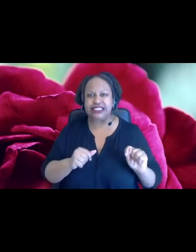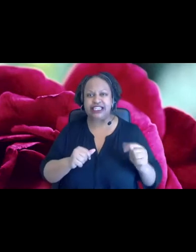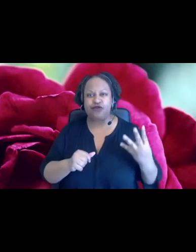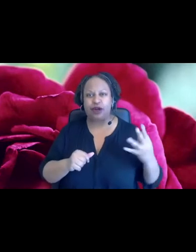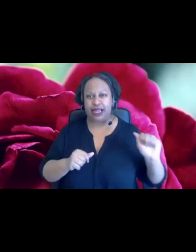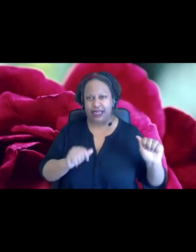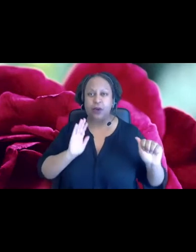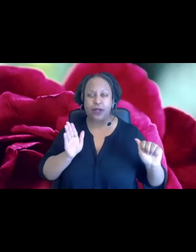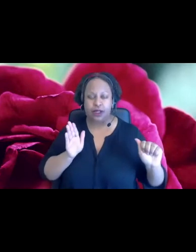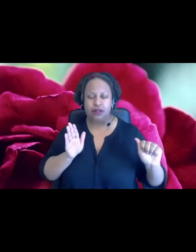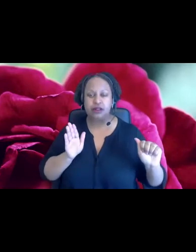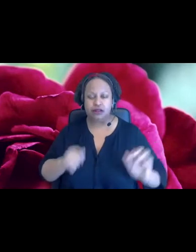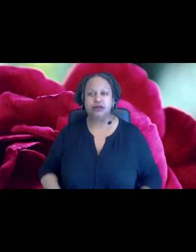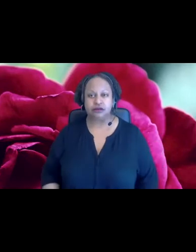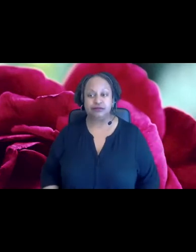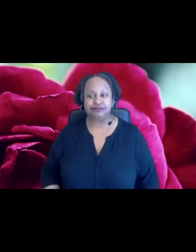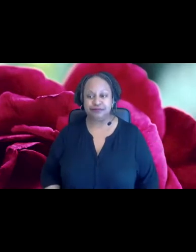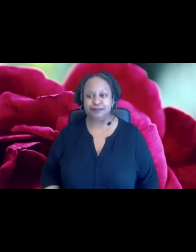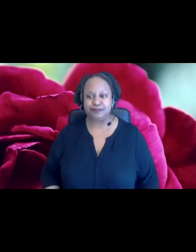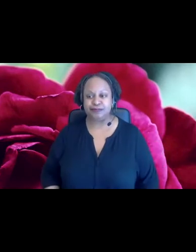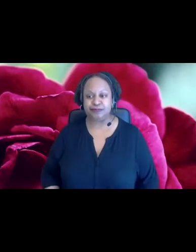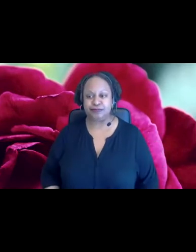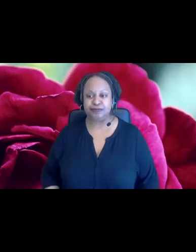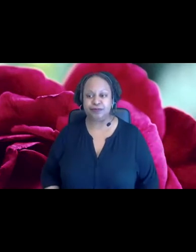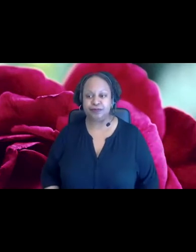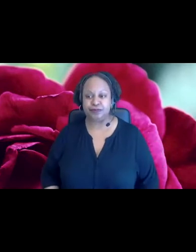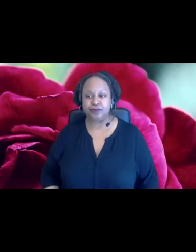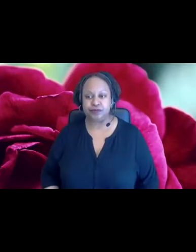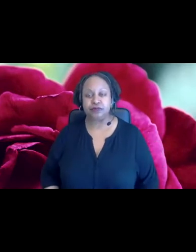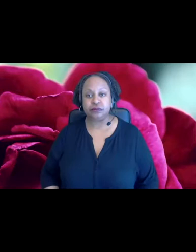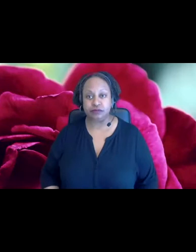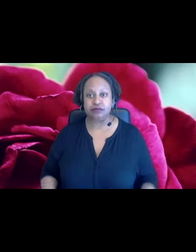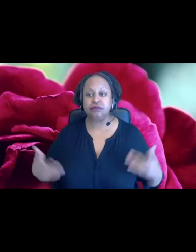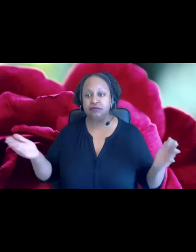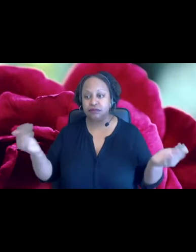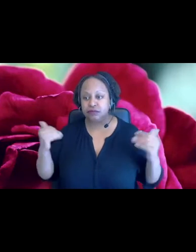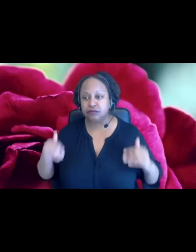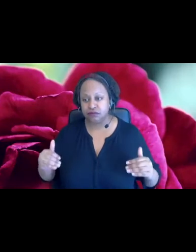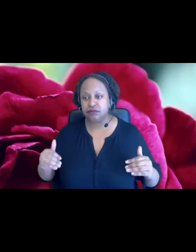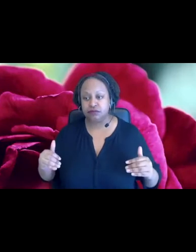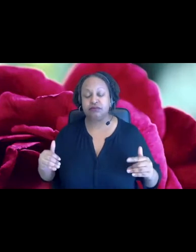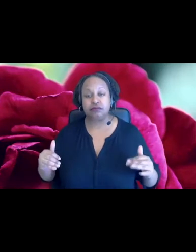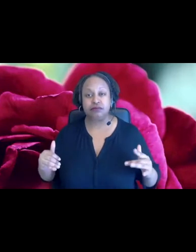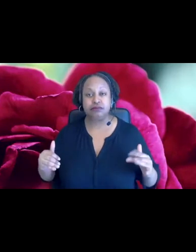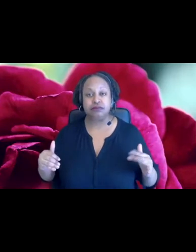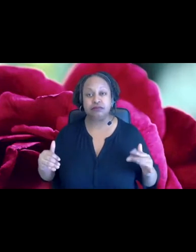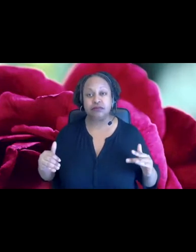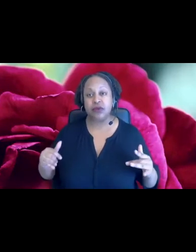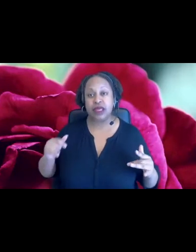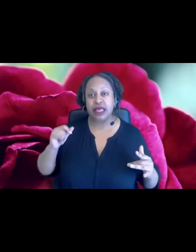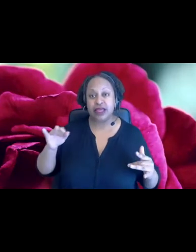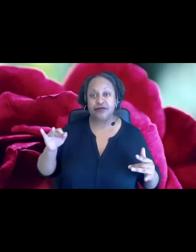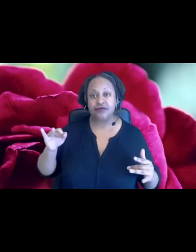slip on that. That applies if you obtain these payments